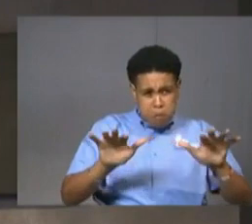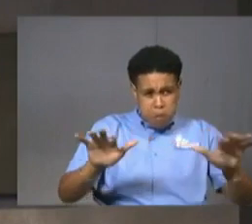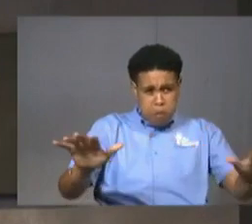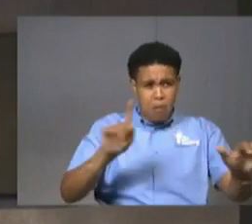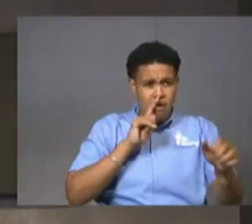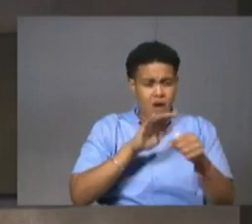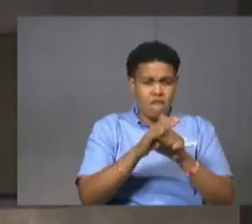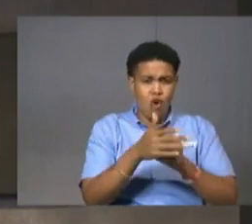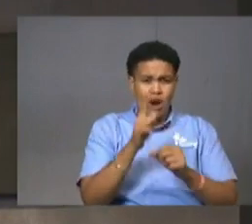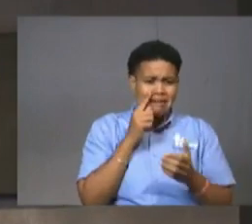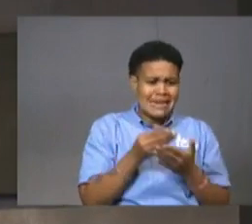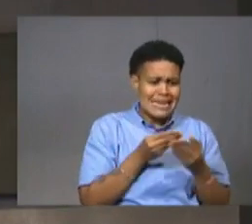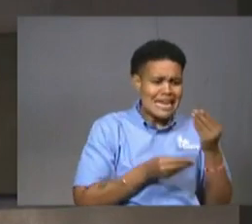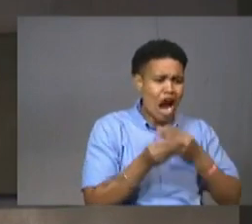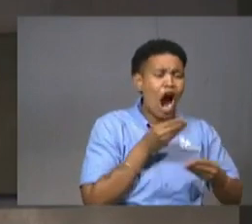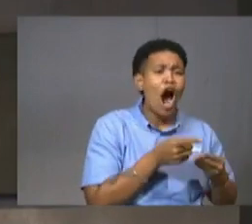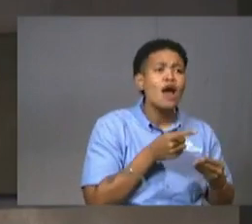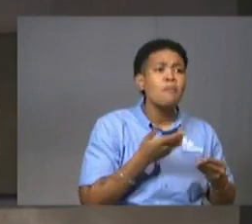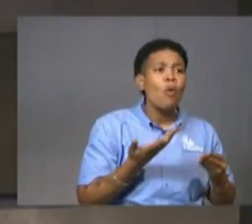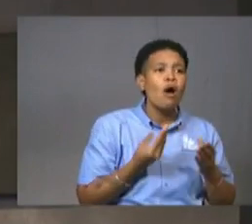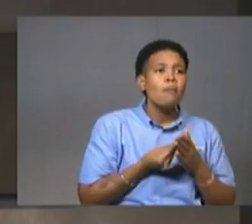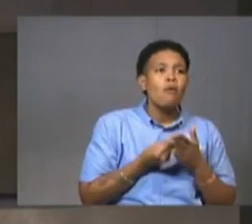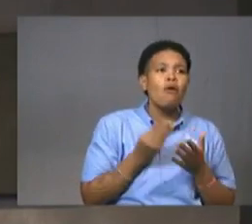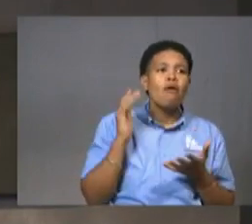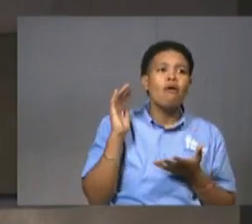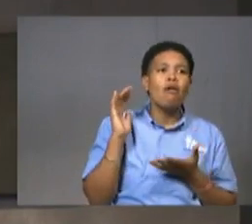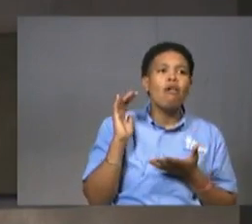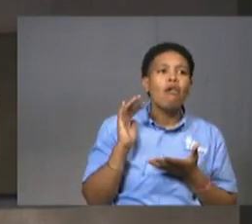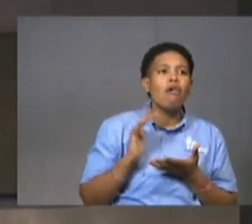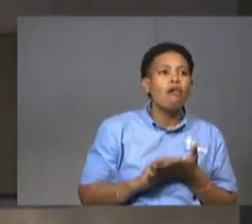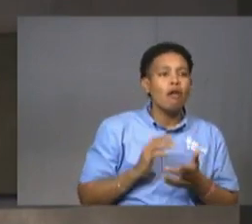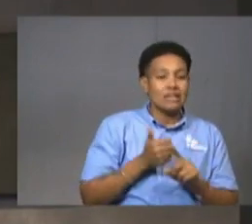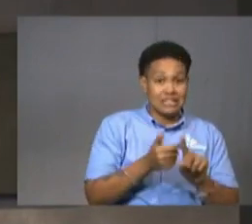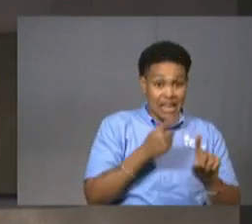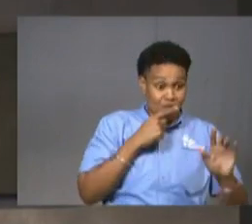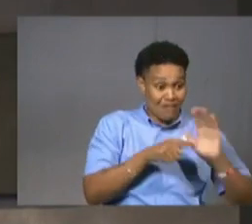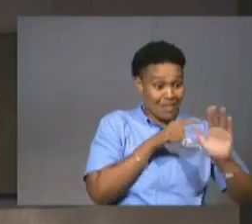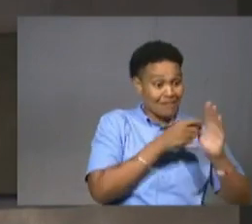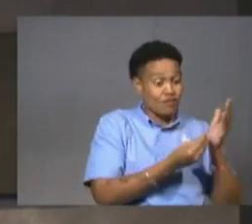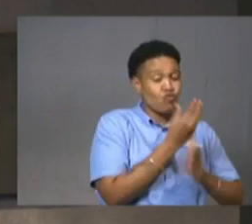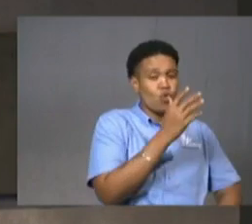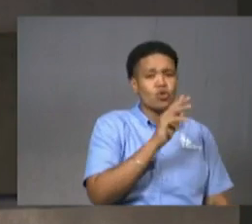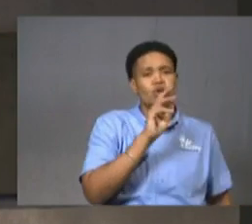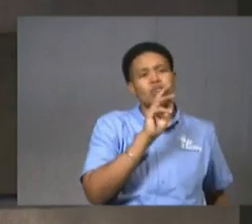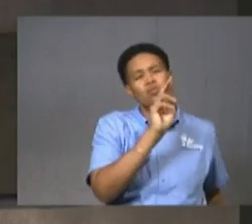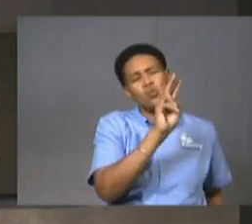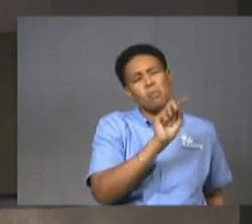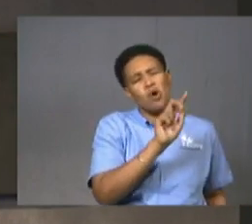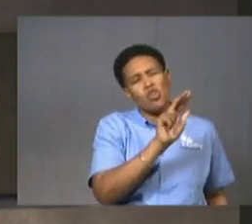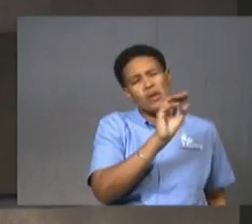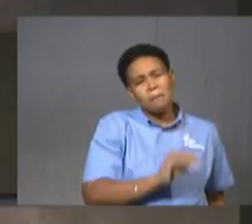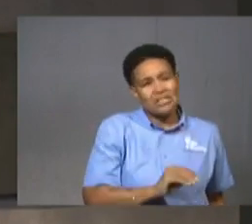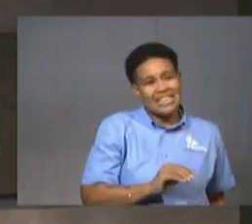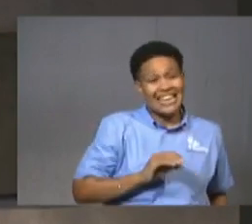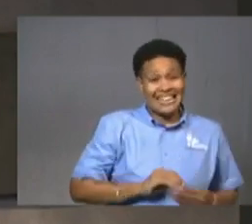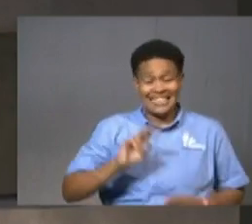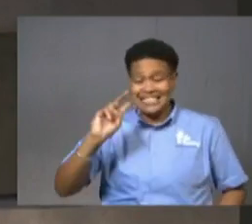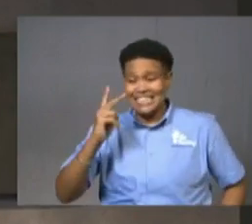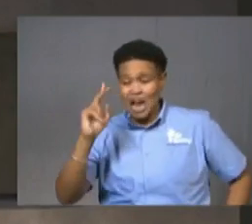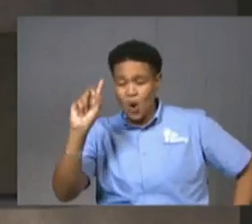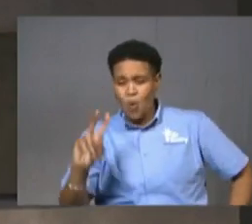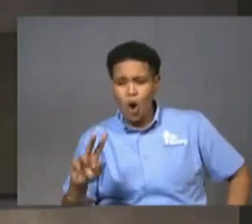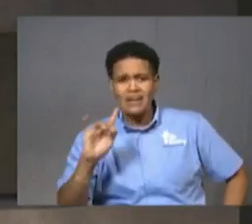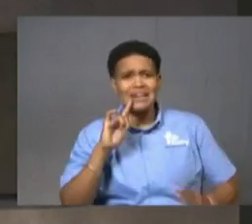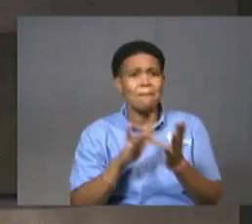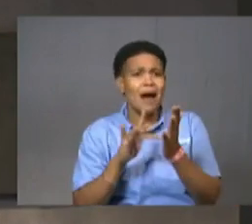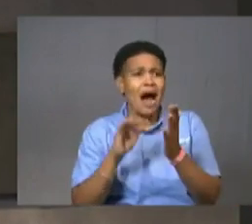economy is reeling. We had negative growth in the first quarter of 2.3%. In the second quarter, the